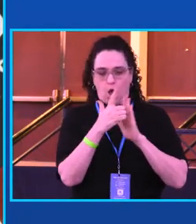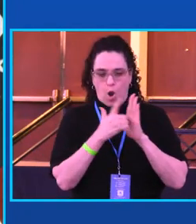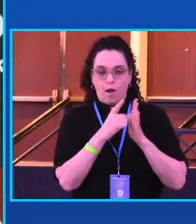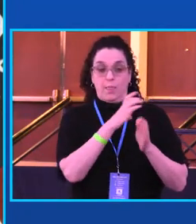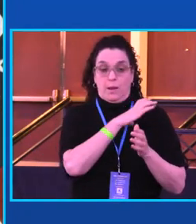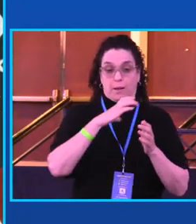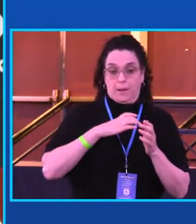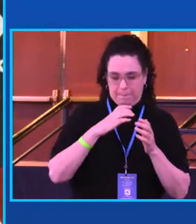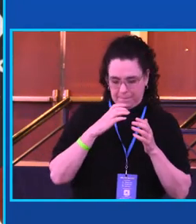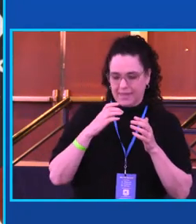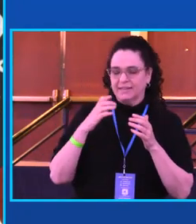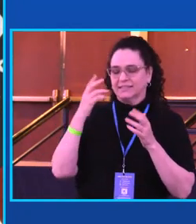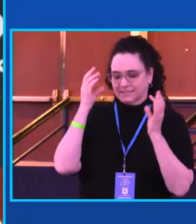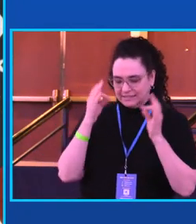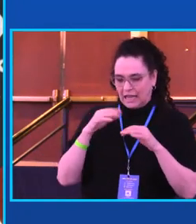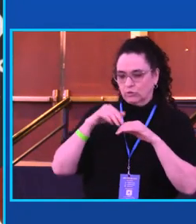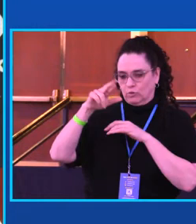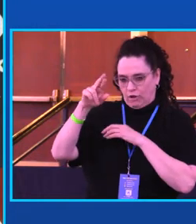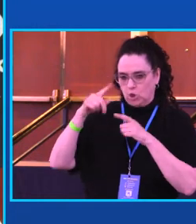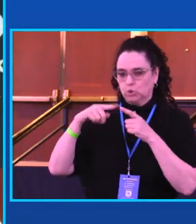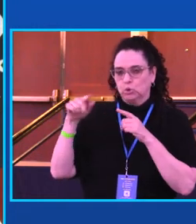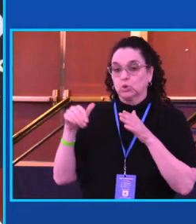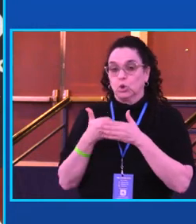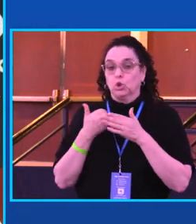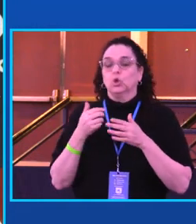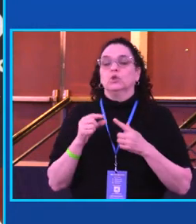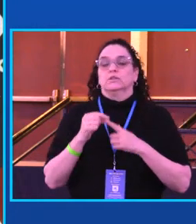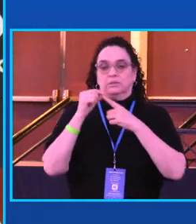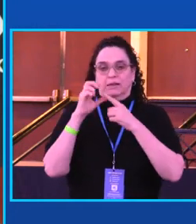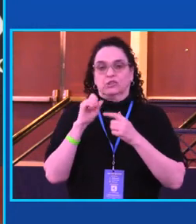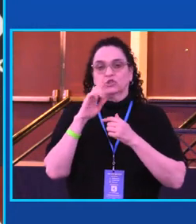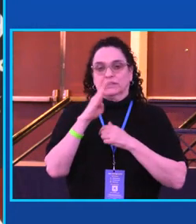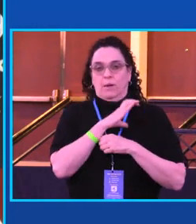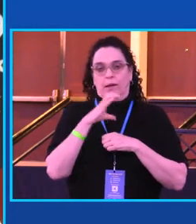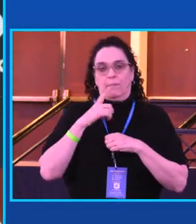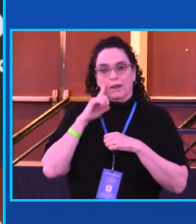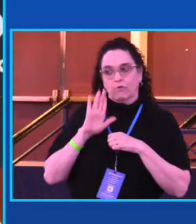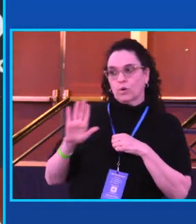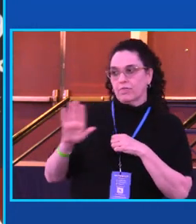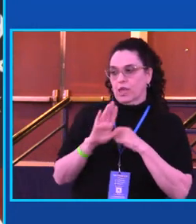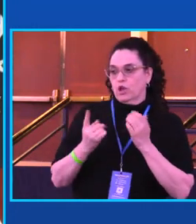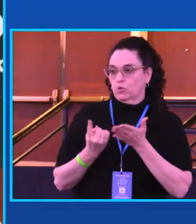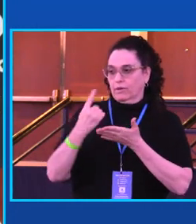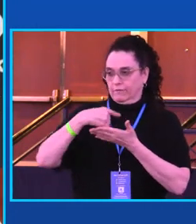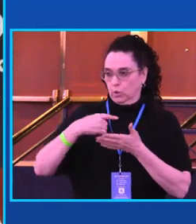the proposal to this new special subcommittee for its review.